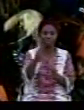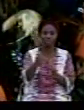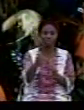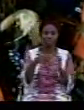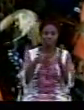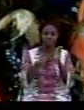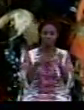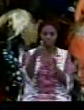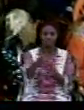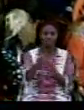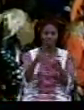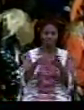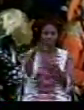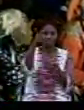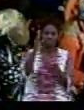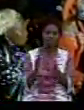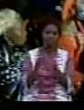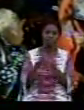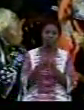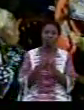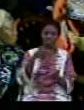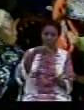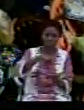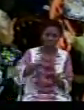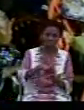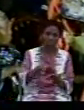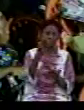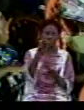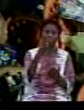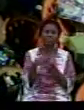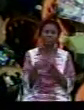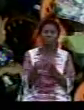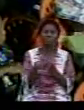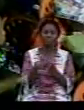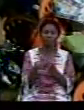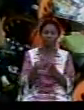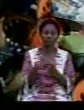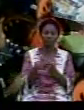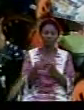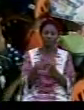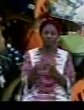Far the back. That's right. God bless you there. Over there on the sides.